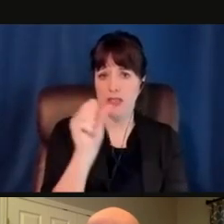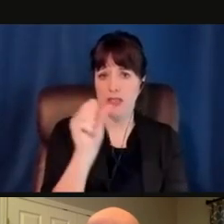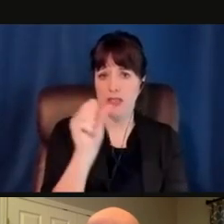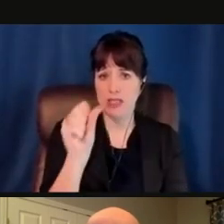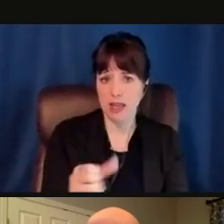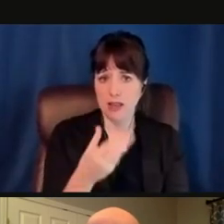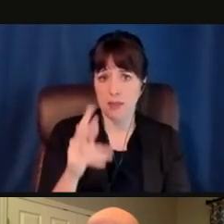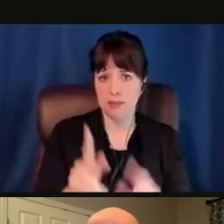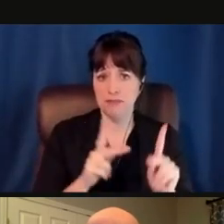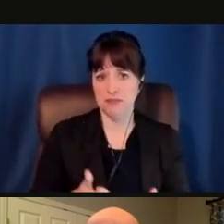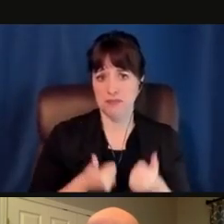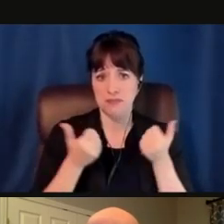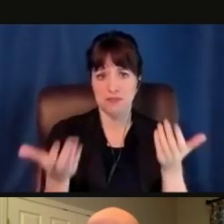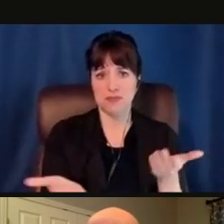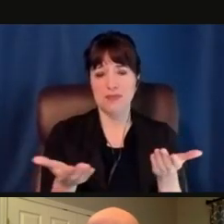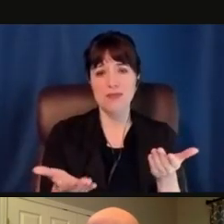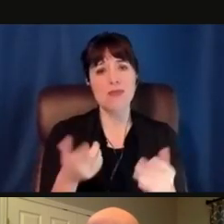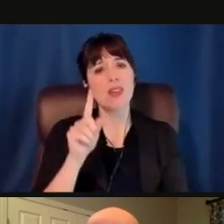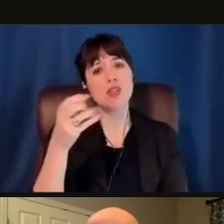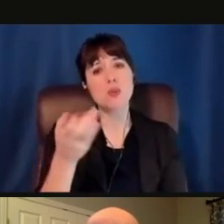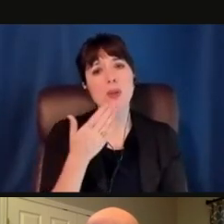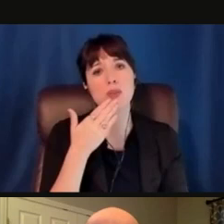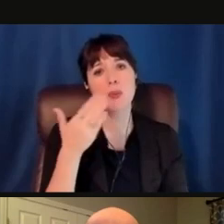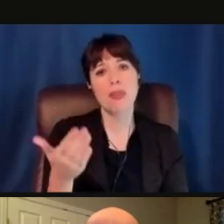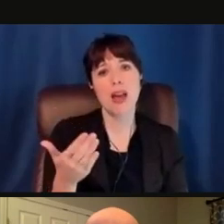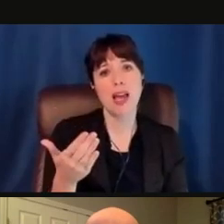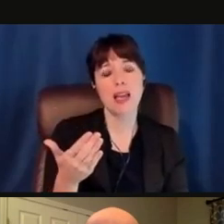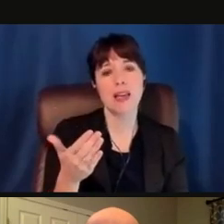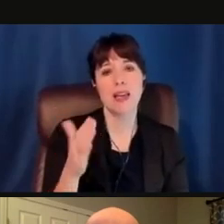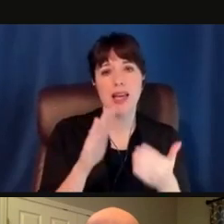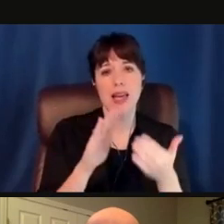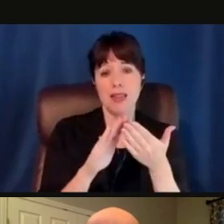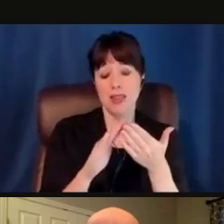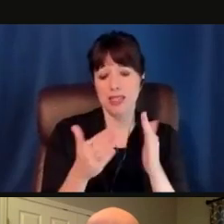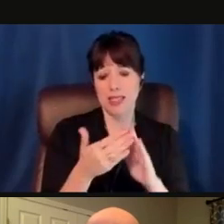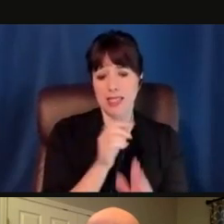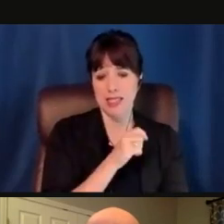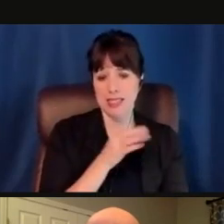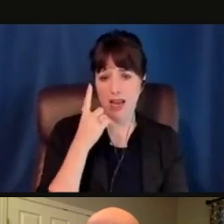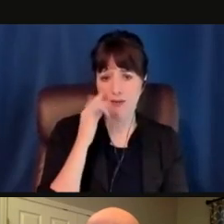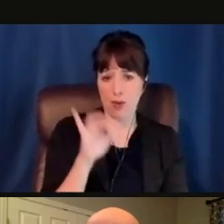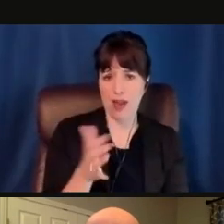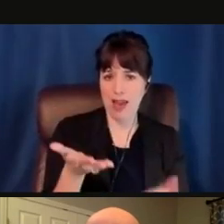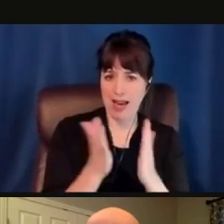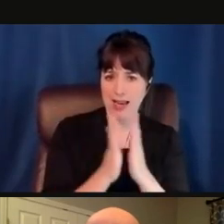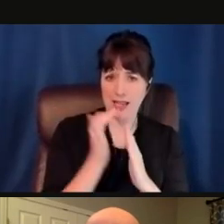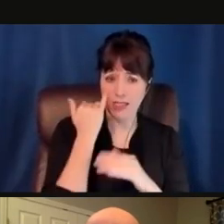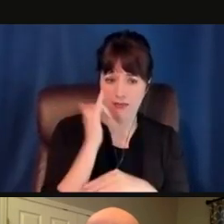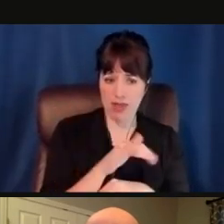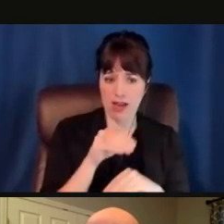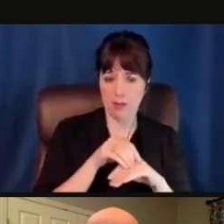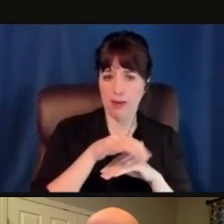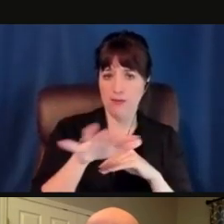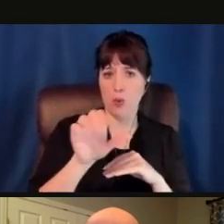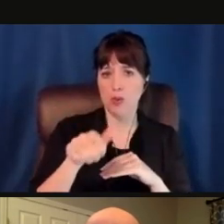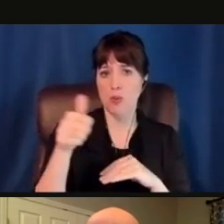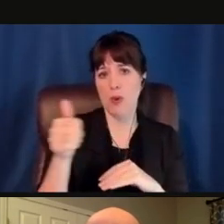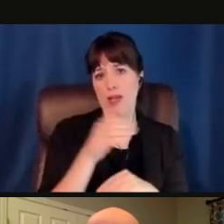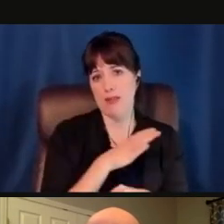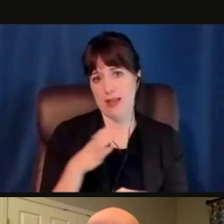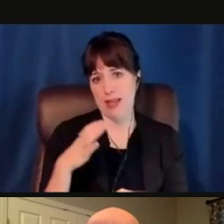residents. And I just wanted to thank city staff for that and ask if that could be forwarded to the rest of council, because it was